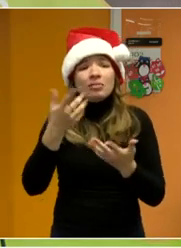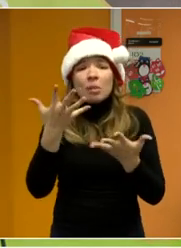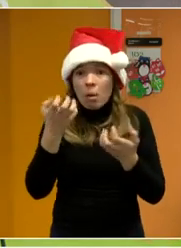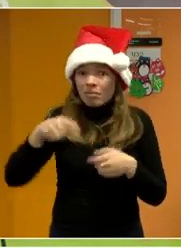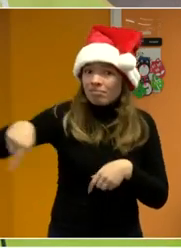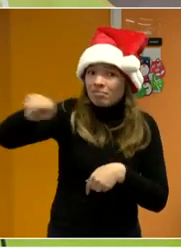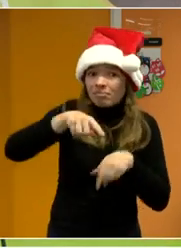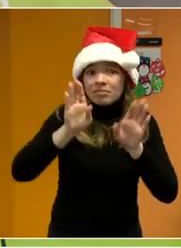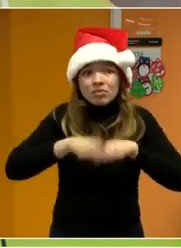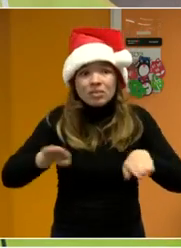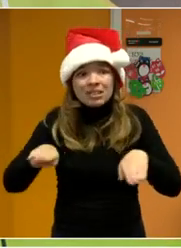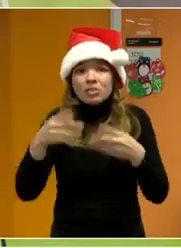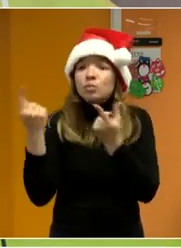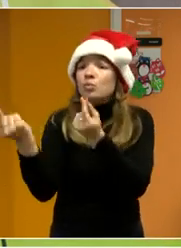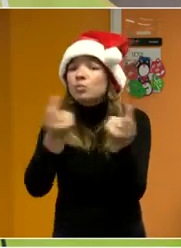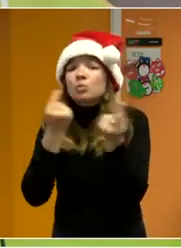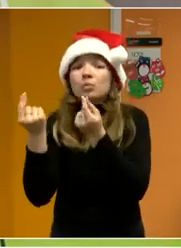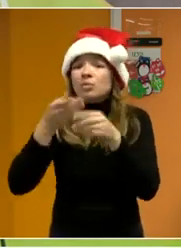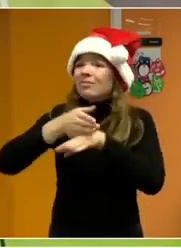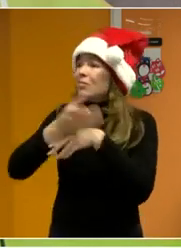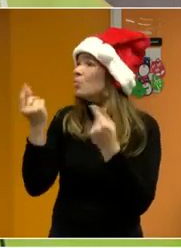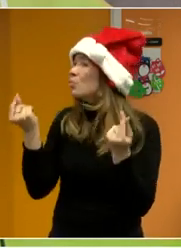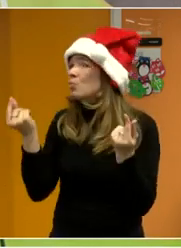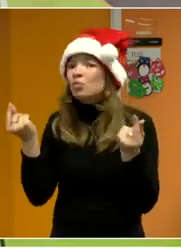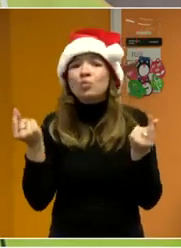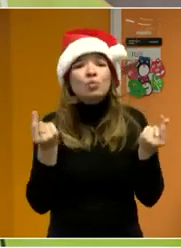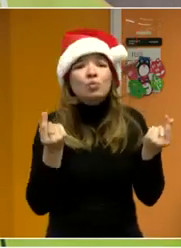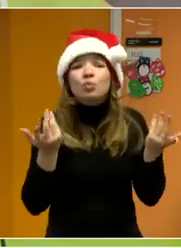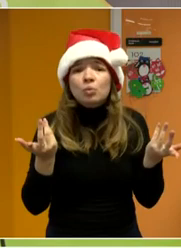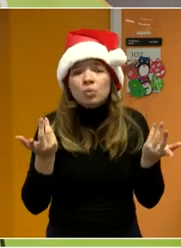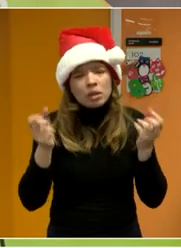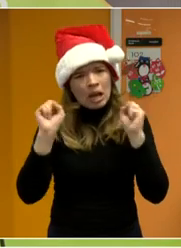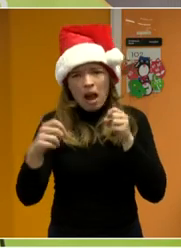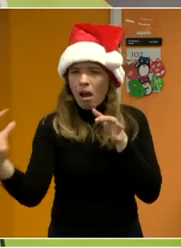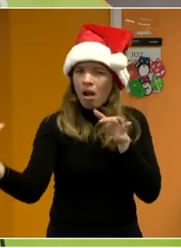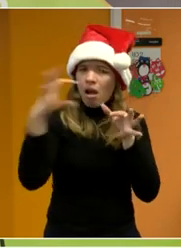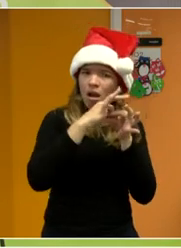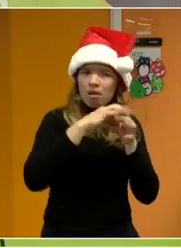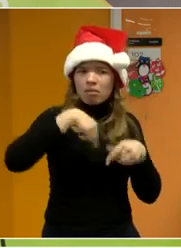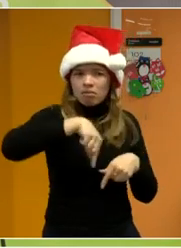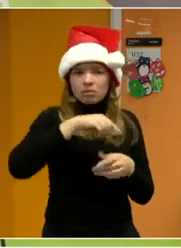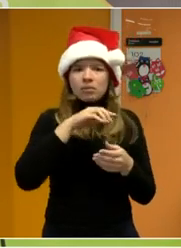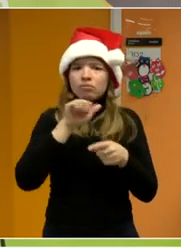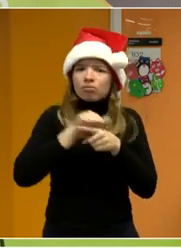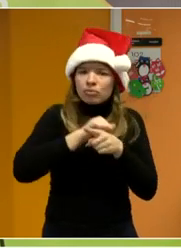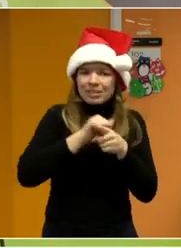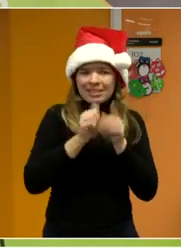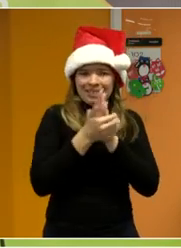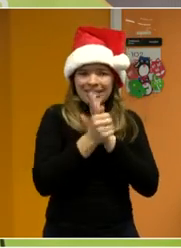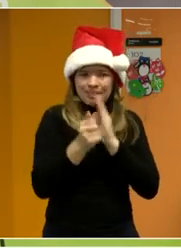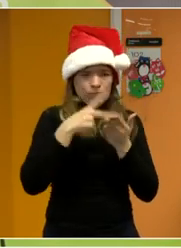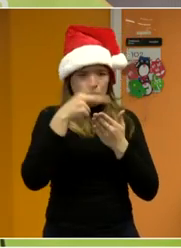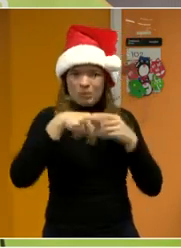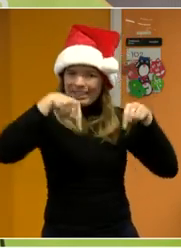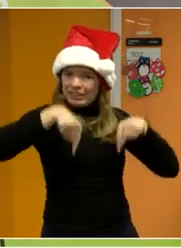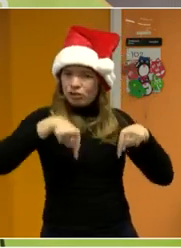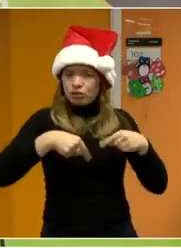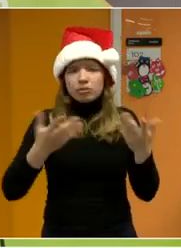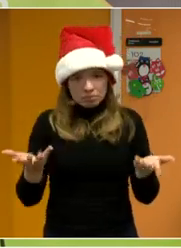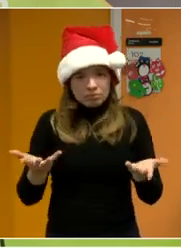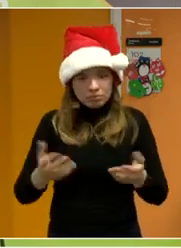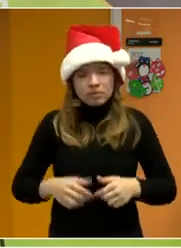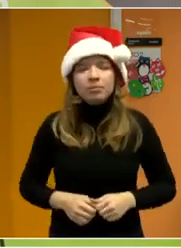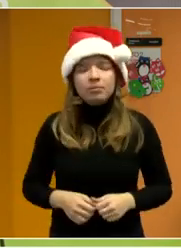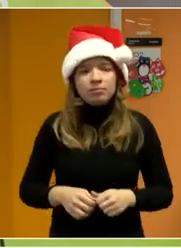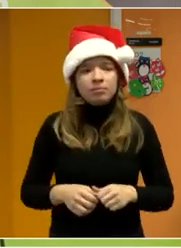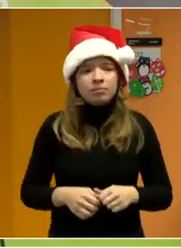school and can also be connected to vocational training, this is something for you to do.